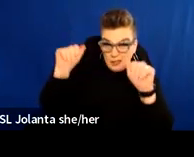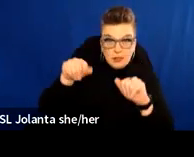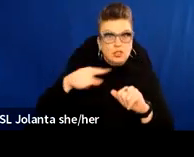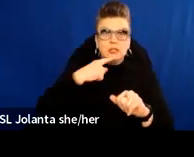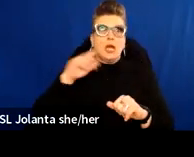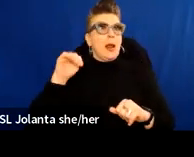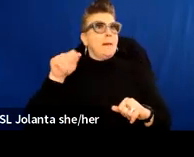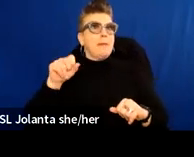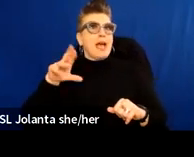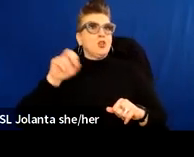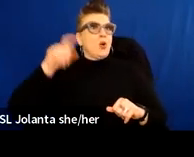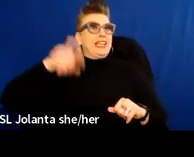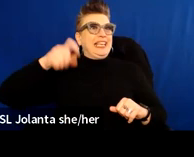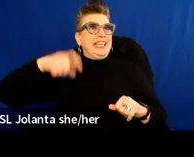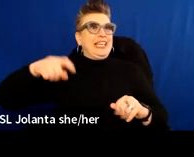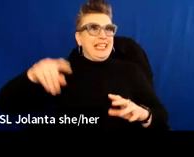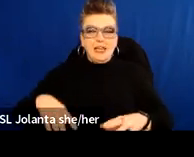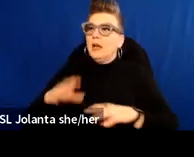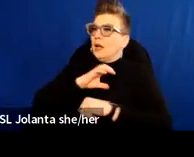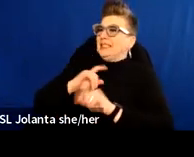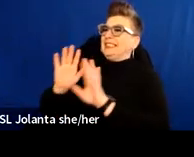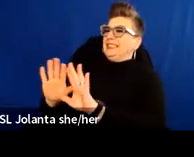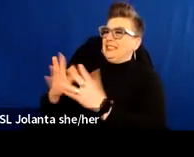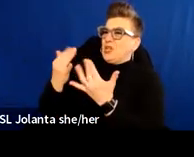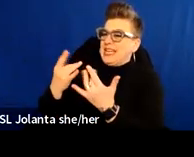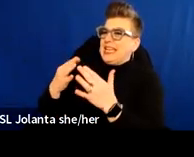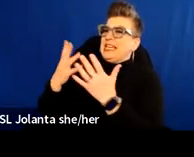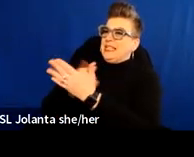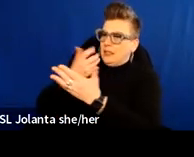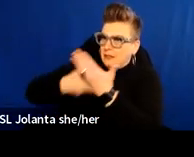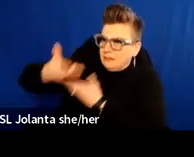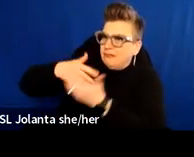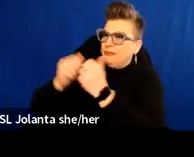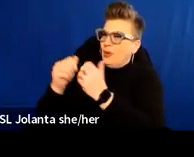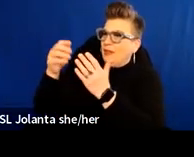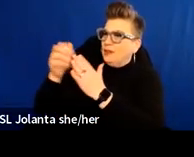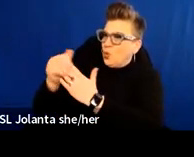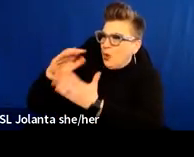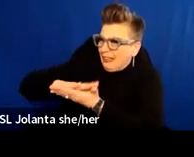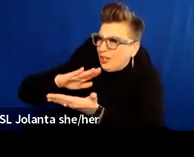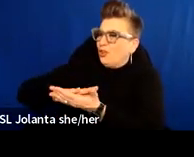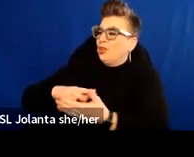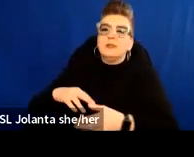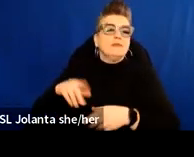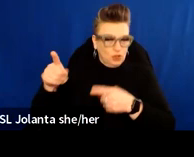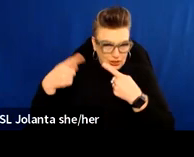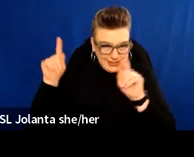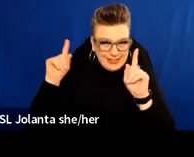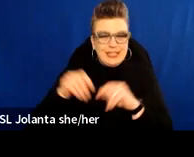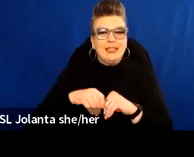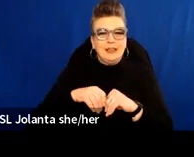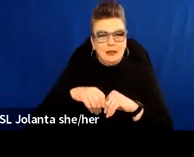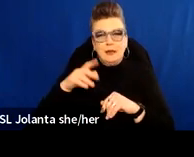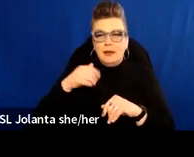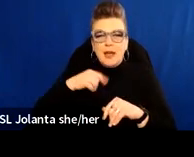asked her to step back and spend more time with school leaders and she did we have looked at the audit mrs lapierre i'm sure miss